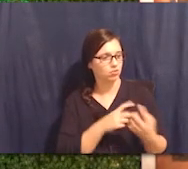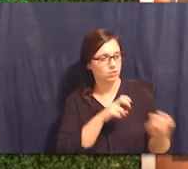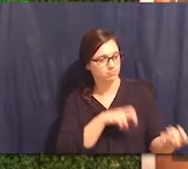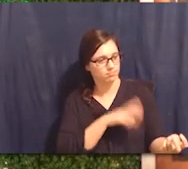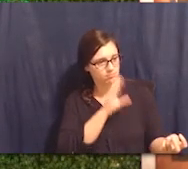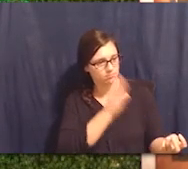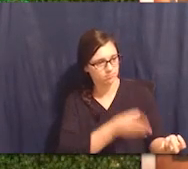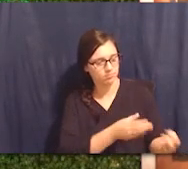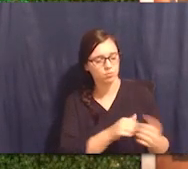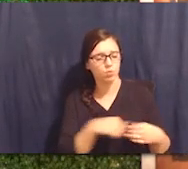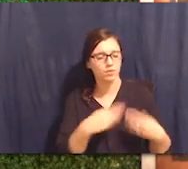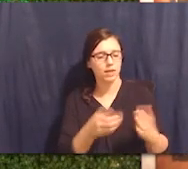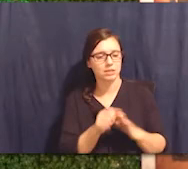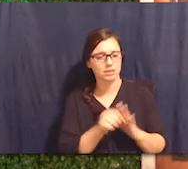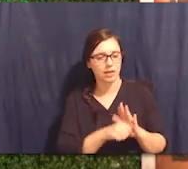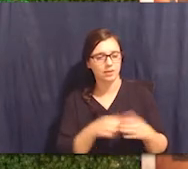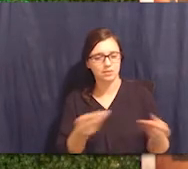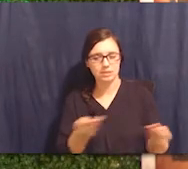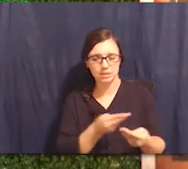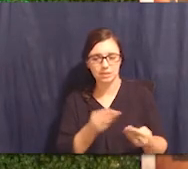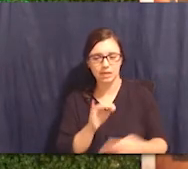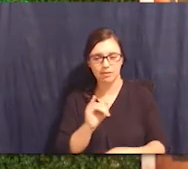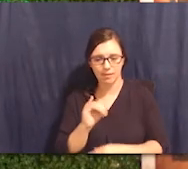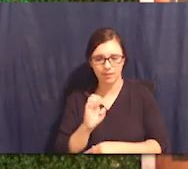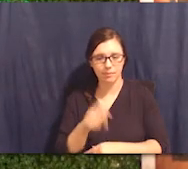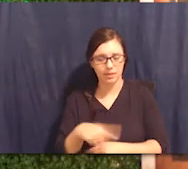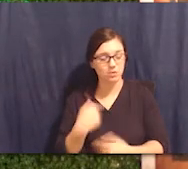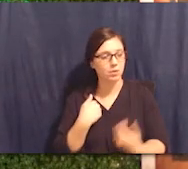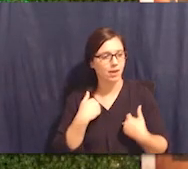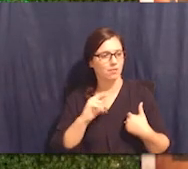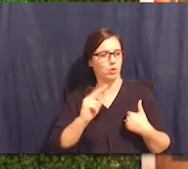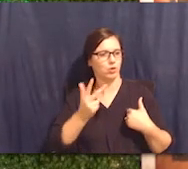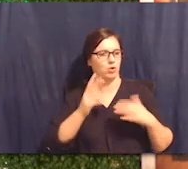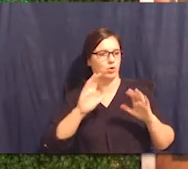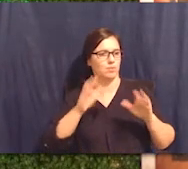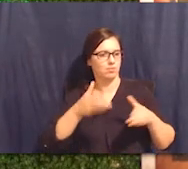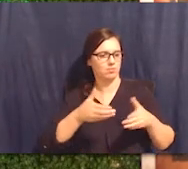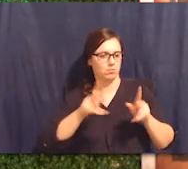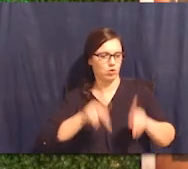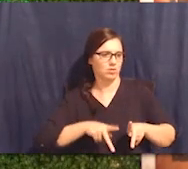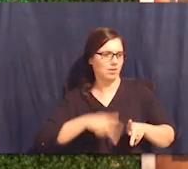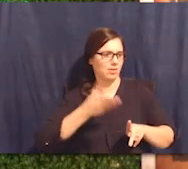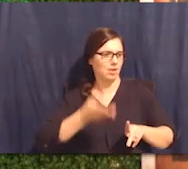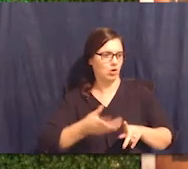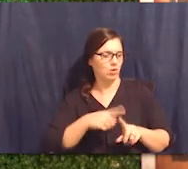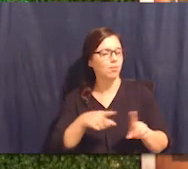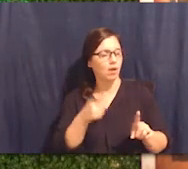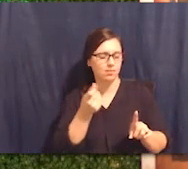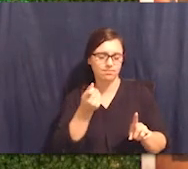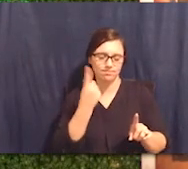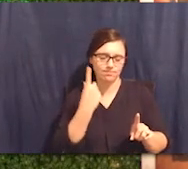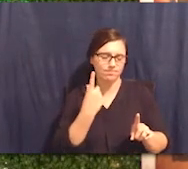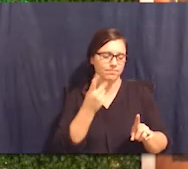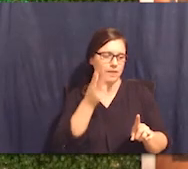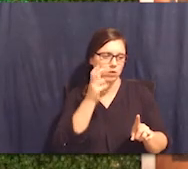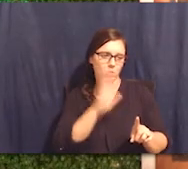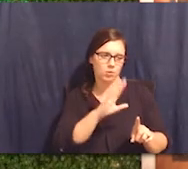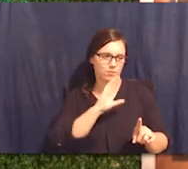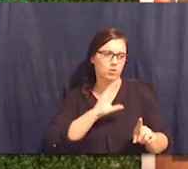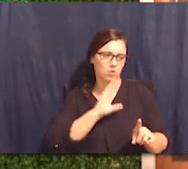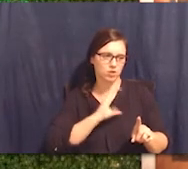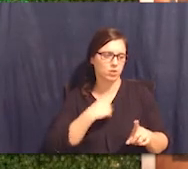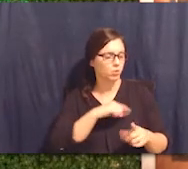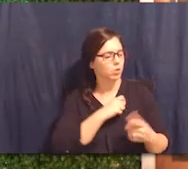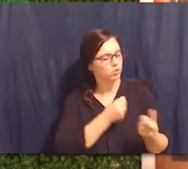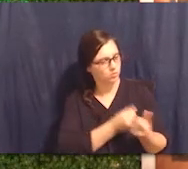districts or provide state facilitated IEPs so that we have that third party there. But I definitely, I hear your frustration. We're here to